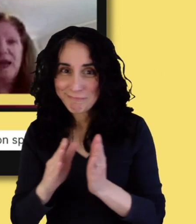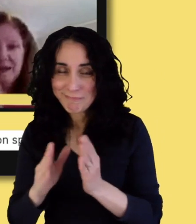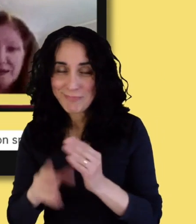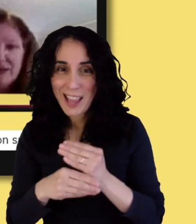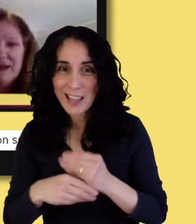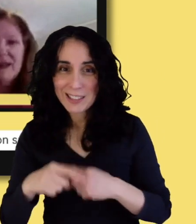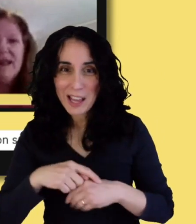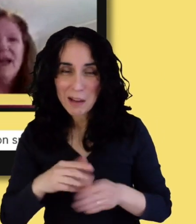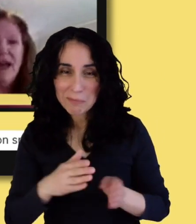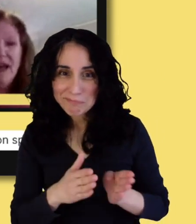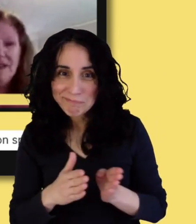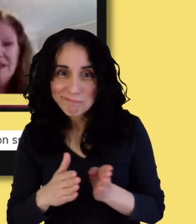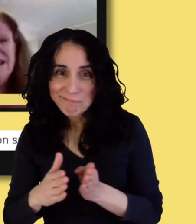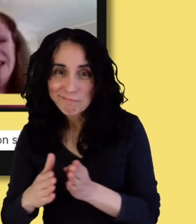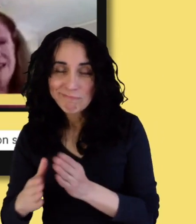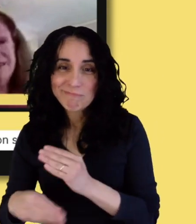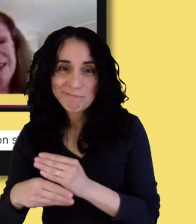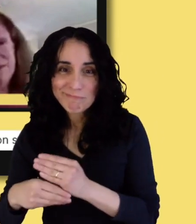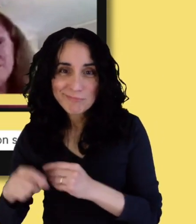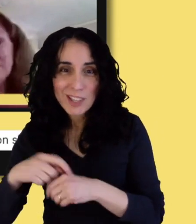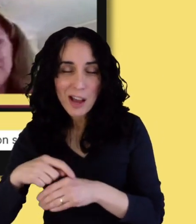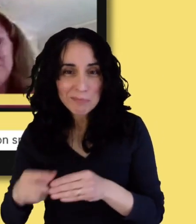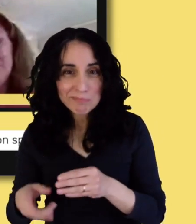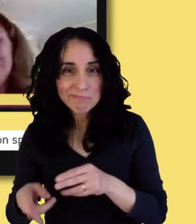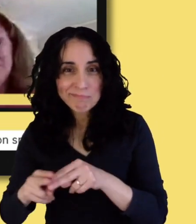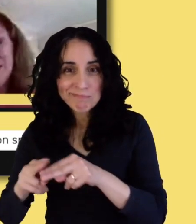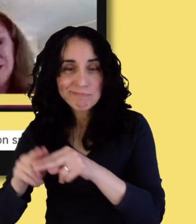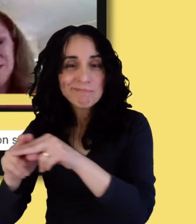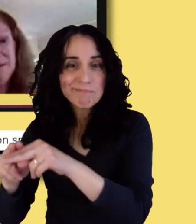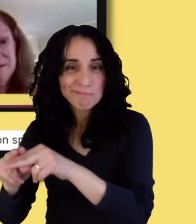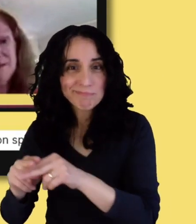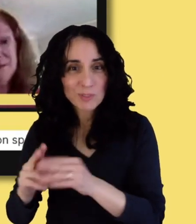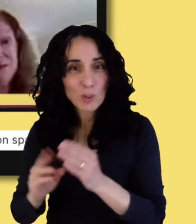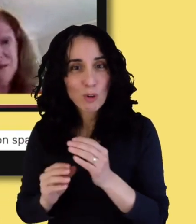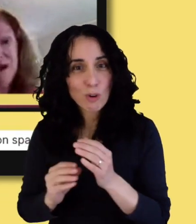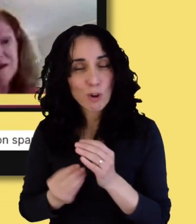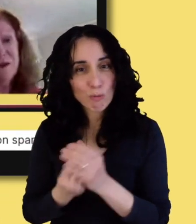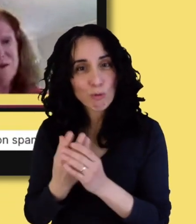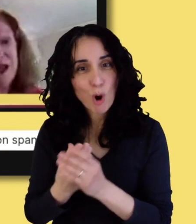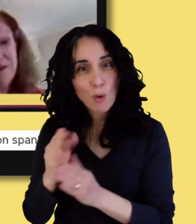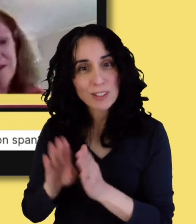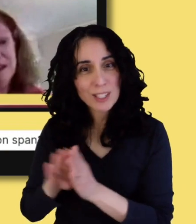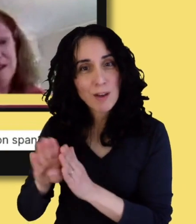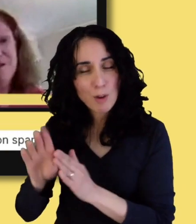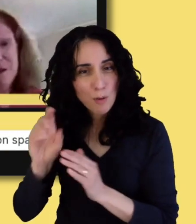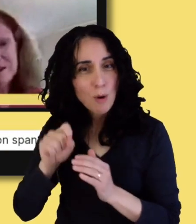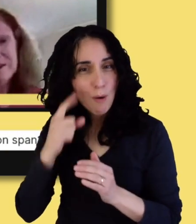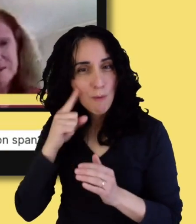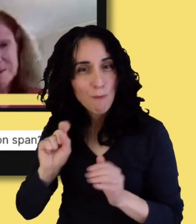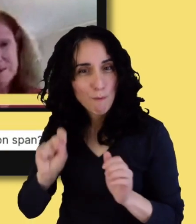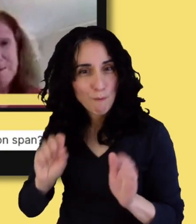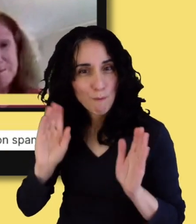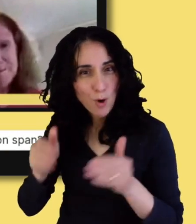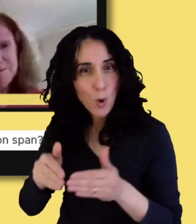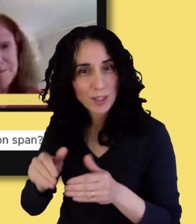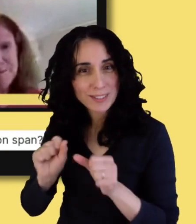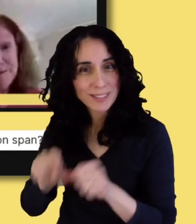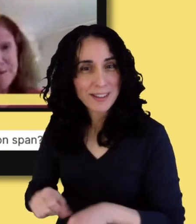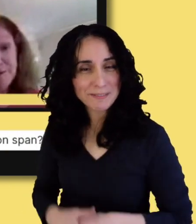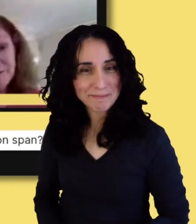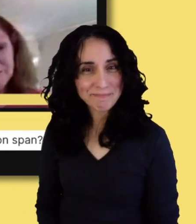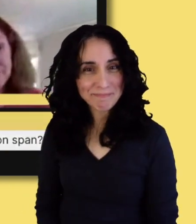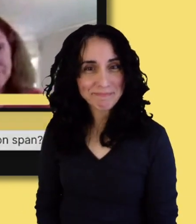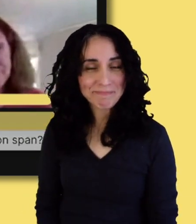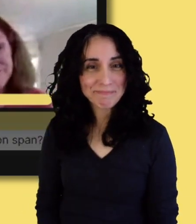adding a little bit, and they grow and develop so that they're able to do that and maintain focus. Love